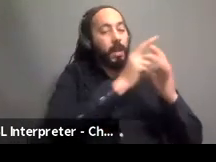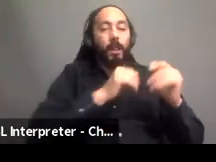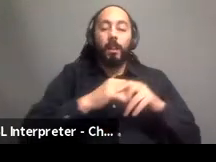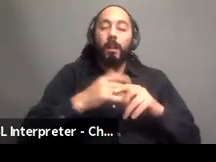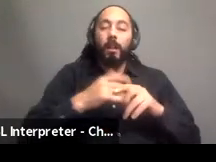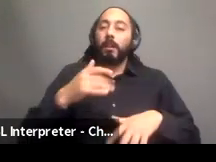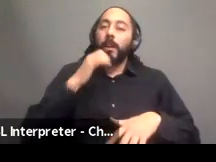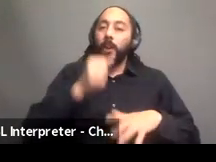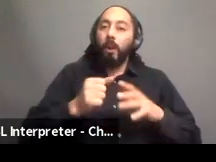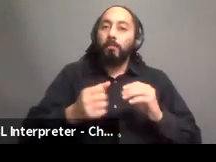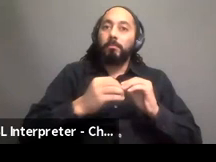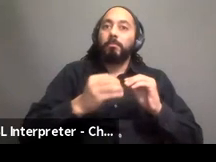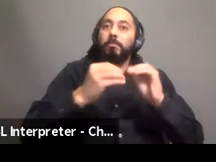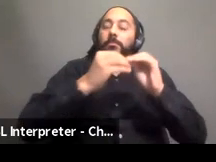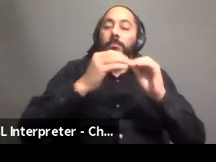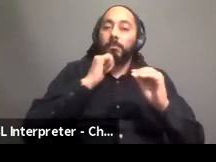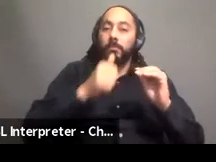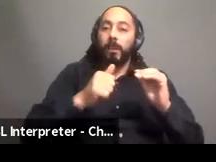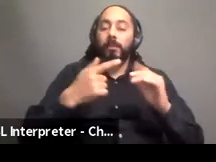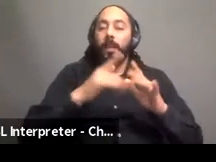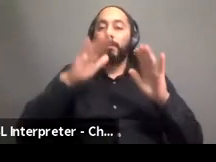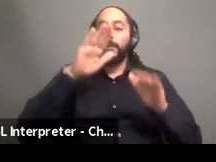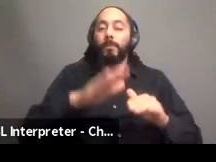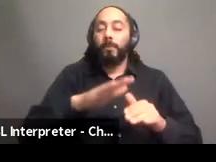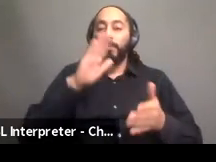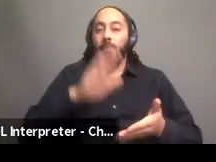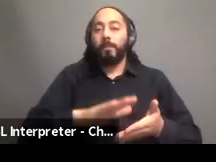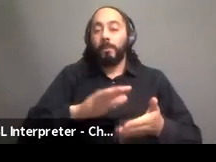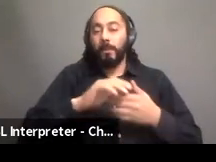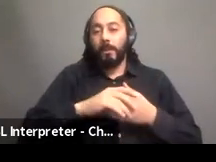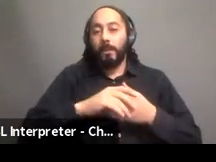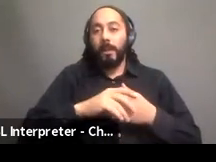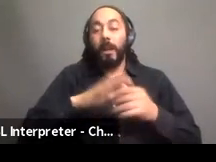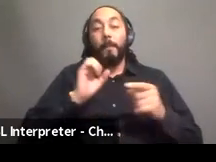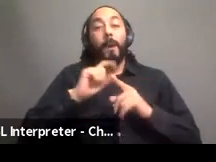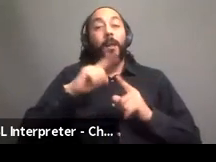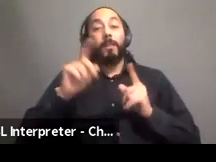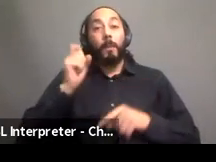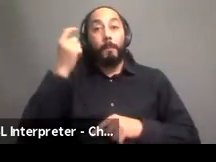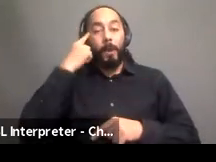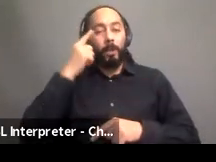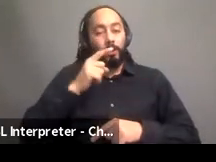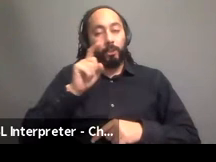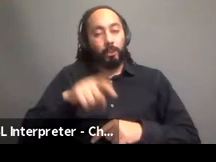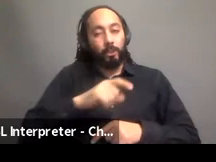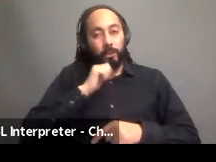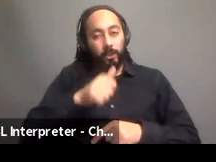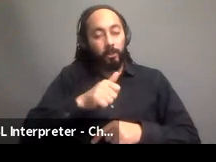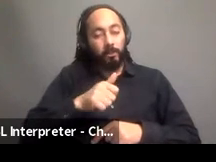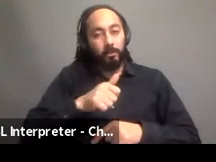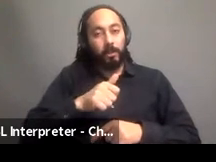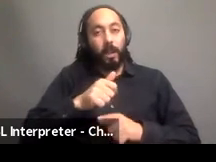I'd say it's your responsibility. The boss really shouldn't be doing this. Organizational liability, I can assure you, is established in this